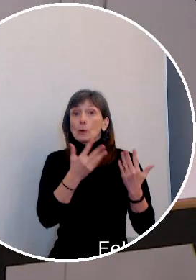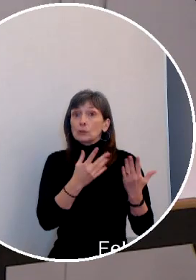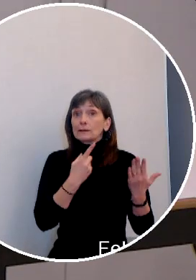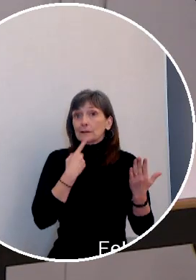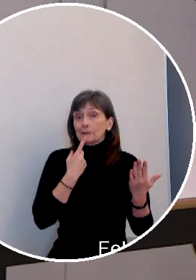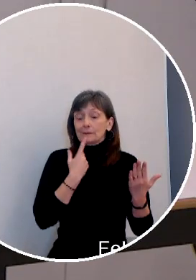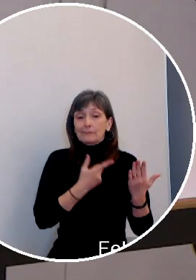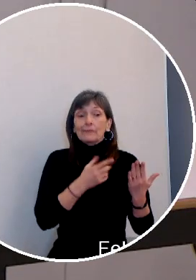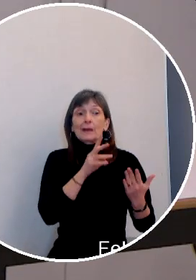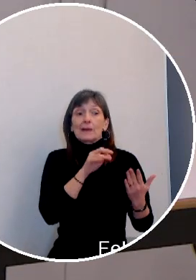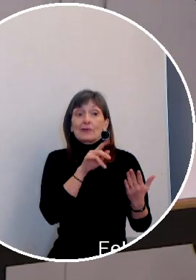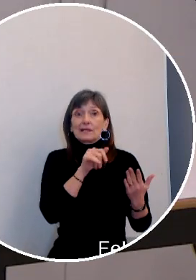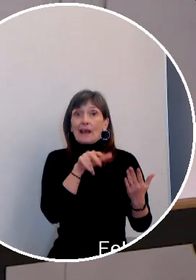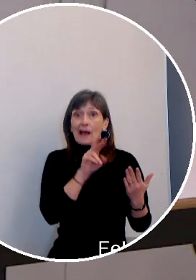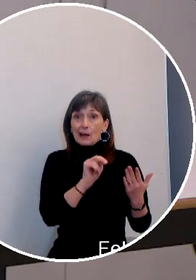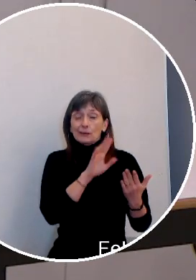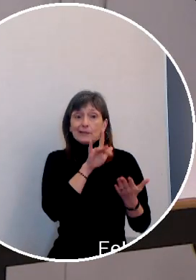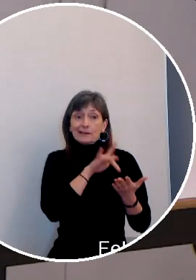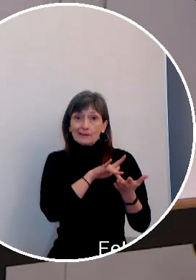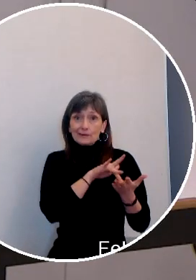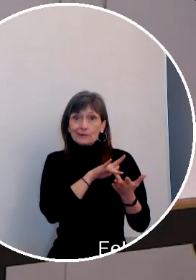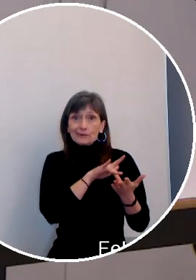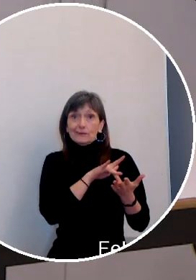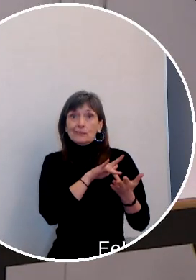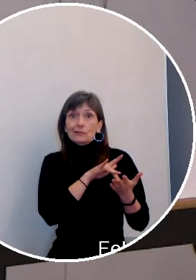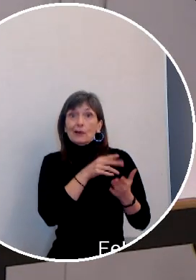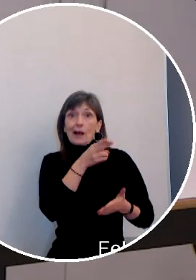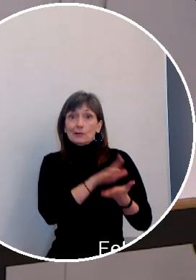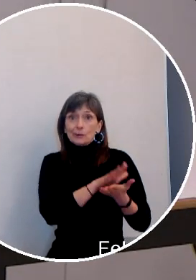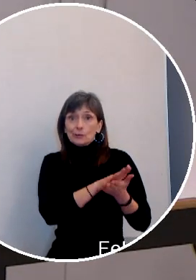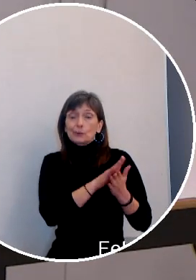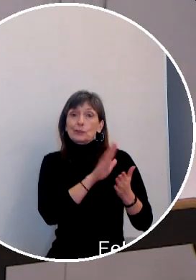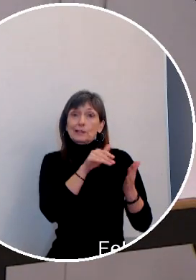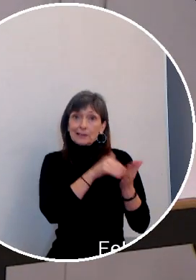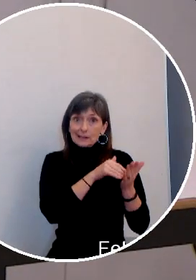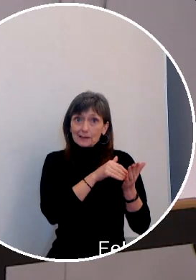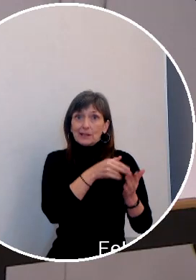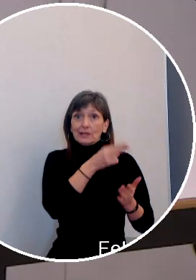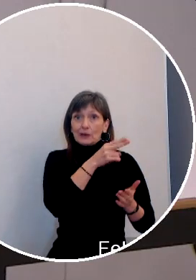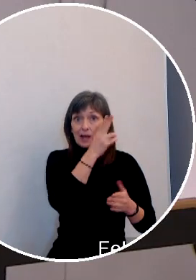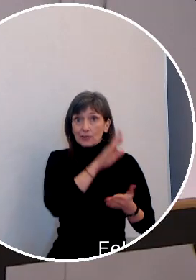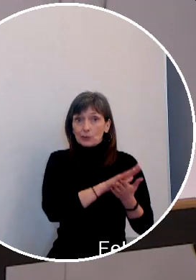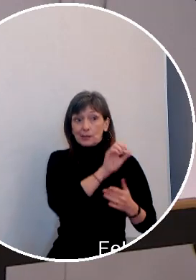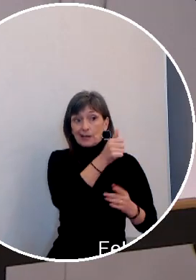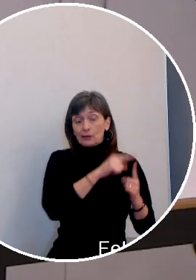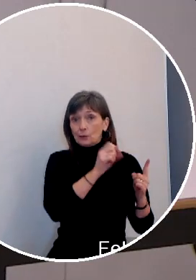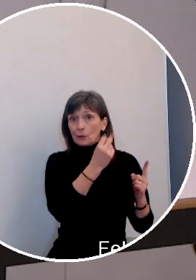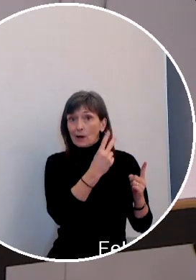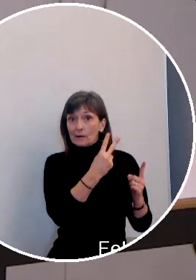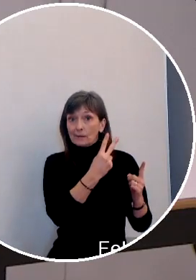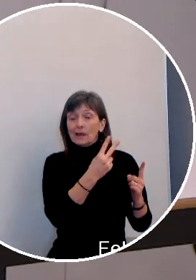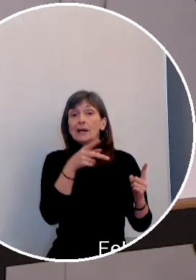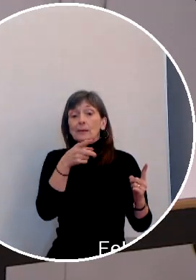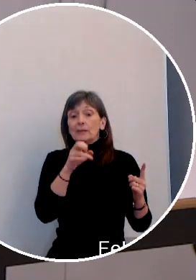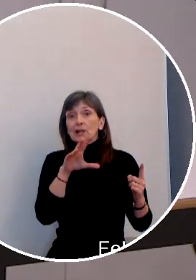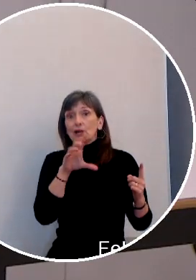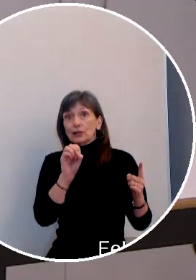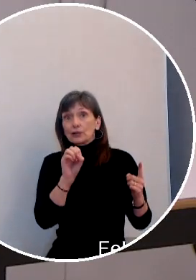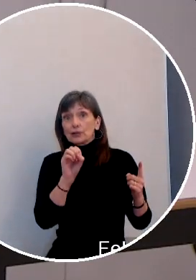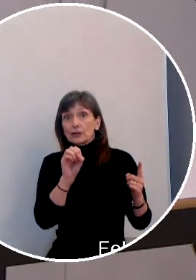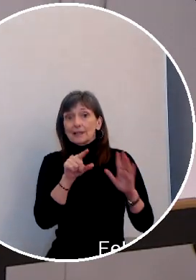motion: Marystown Central High School System, Marystown Central High, grades 10 to 12, Pierce Junior